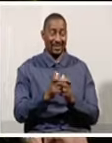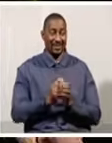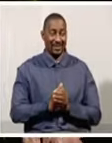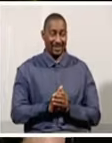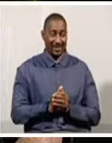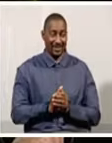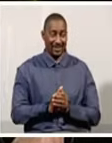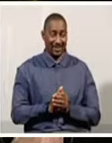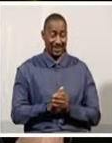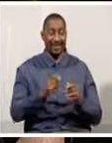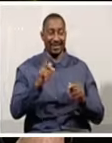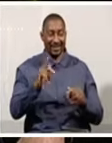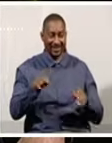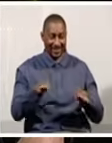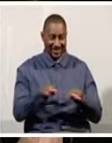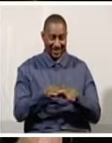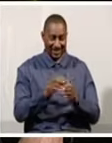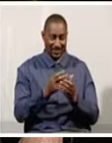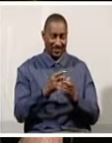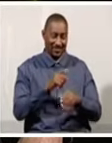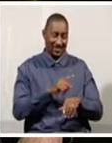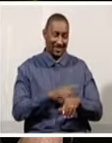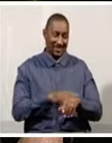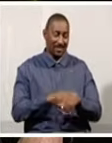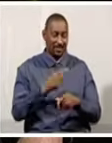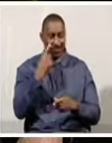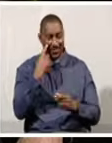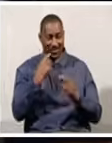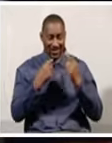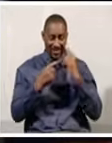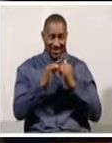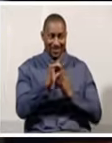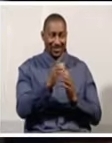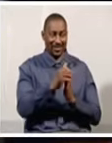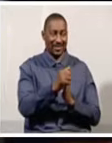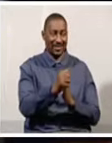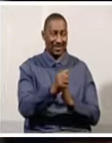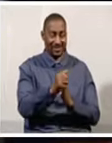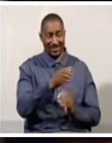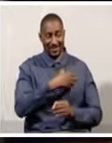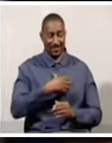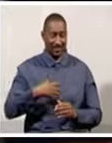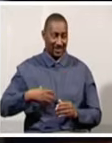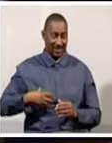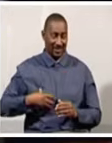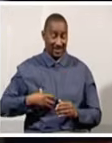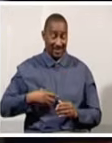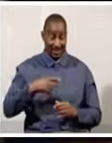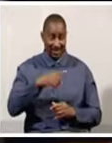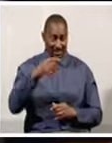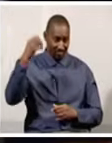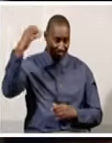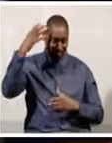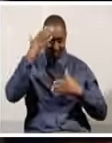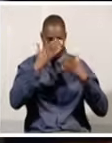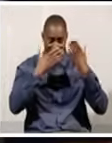while at the same time mourning for our leader. Mm. When I received the call at midnight, I remember jumping into the shower, but